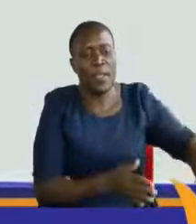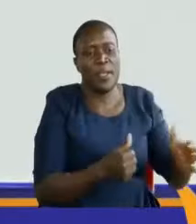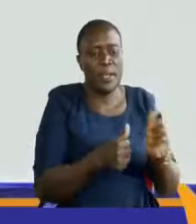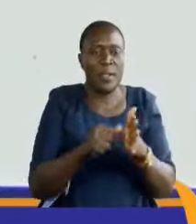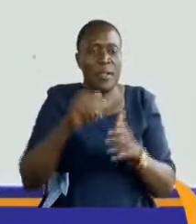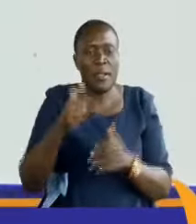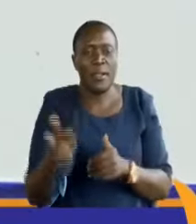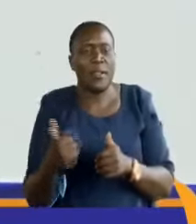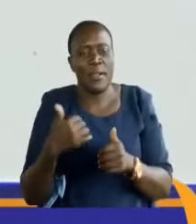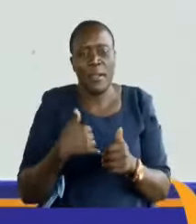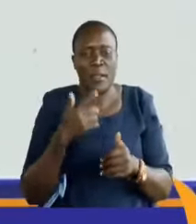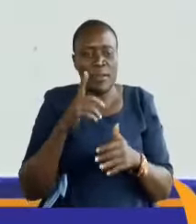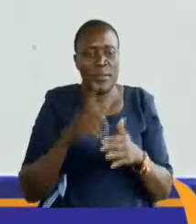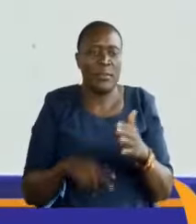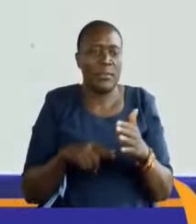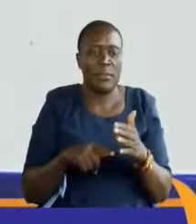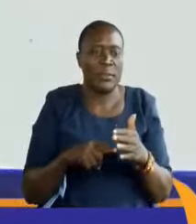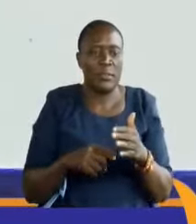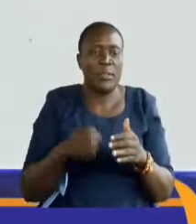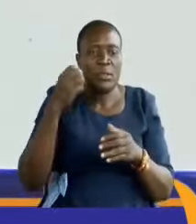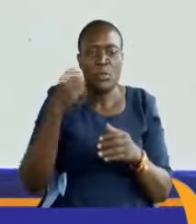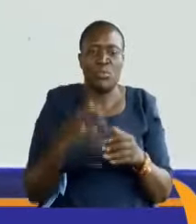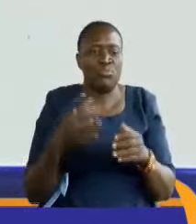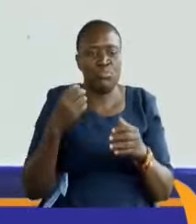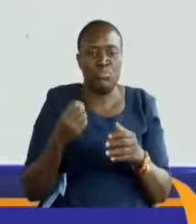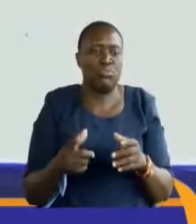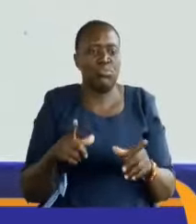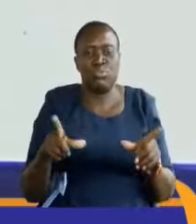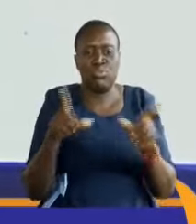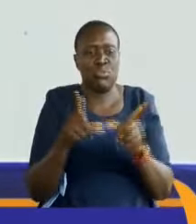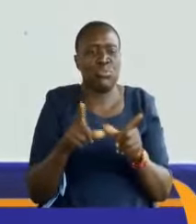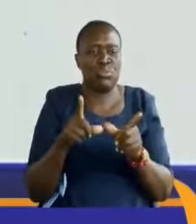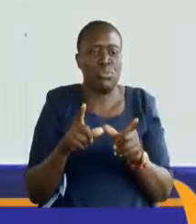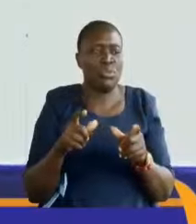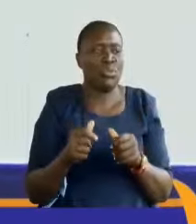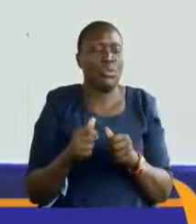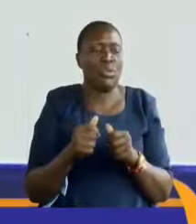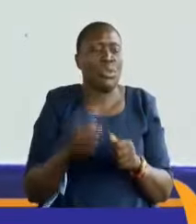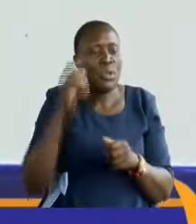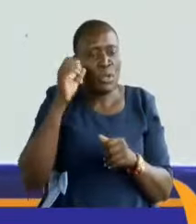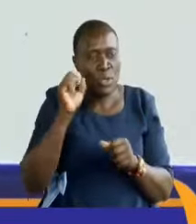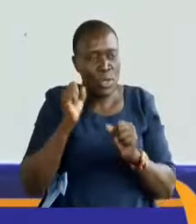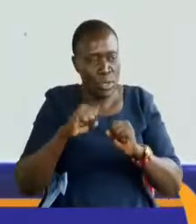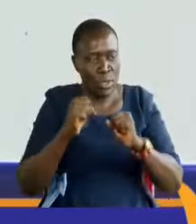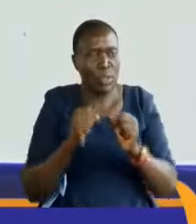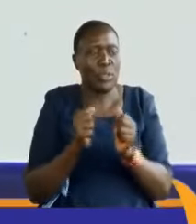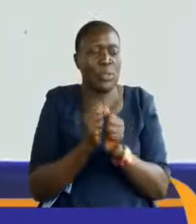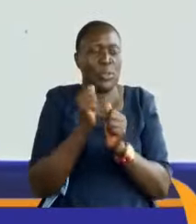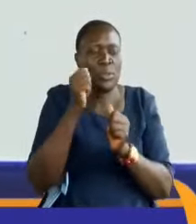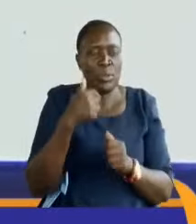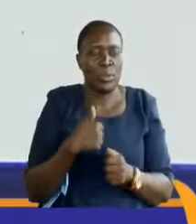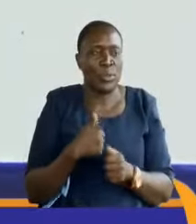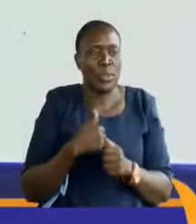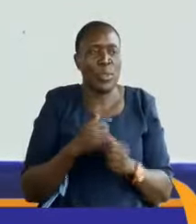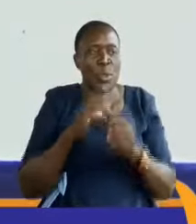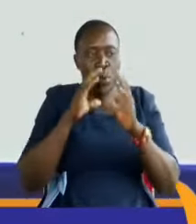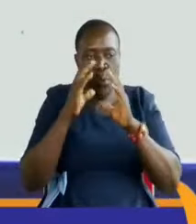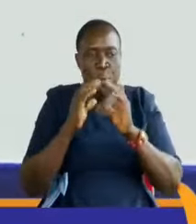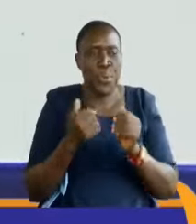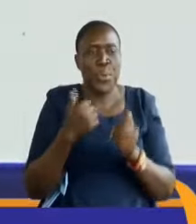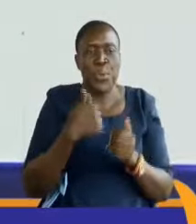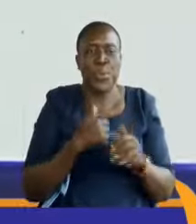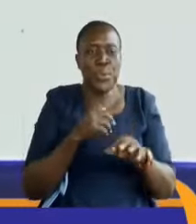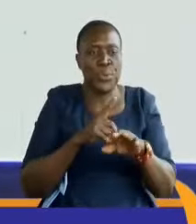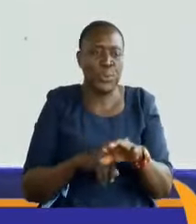have is multiplicity of licenses and tariffs. You will agree with me, and this is a conversation we had